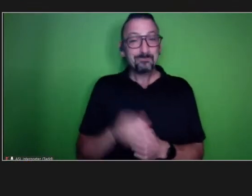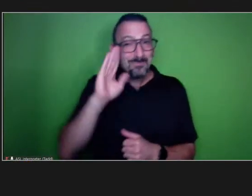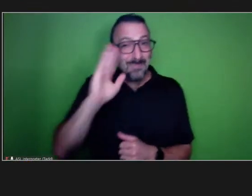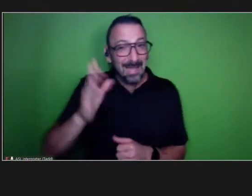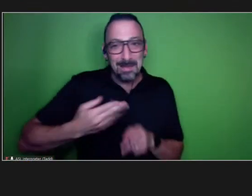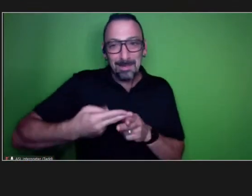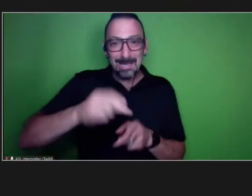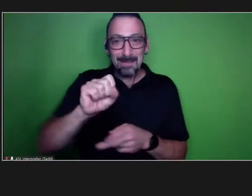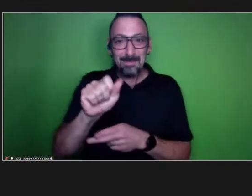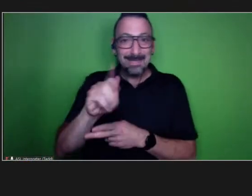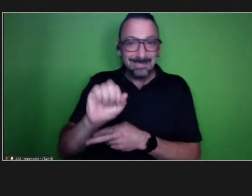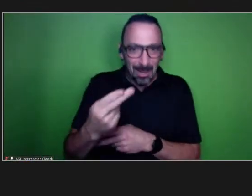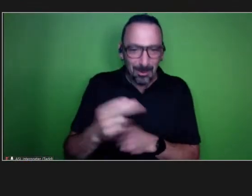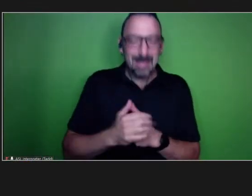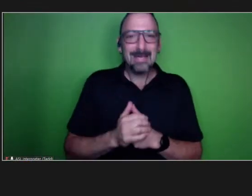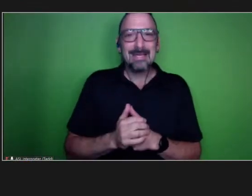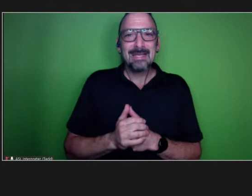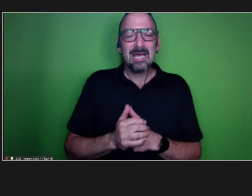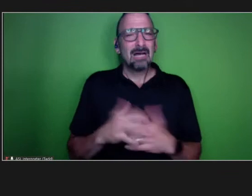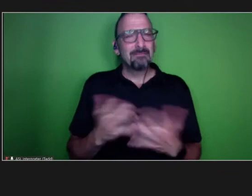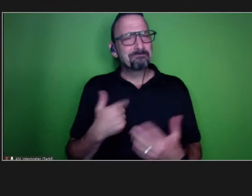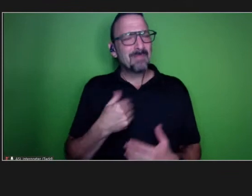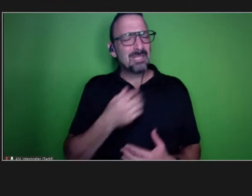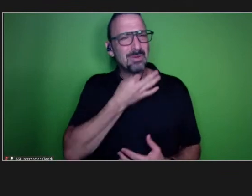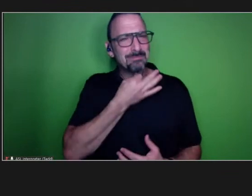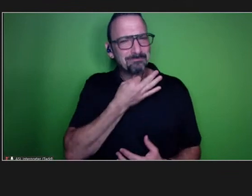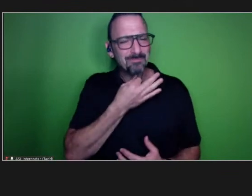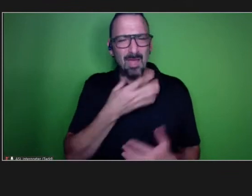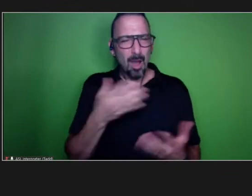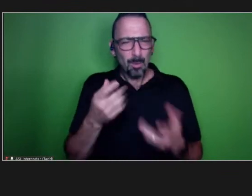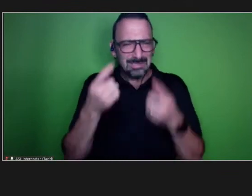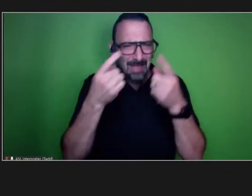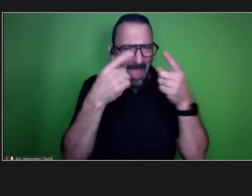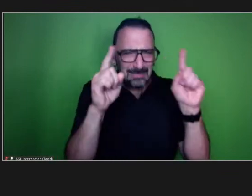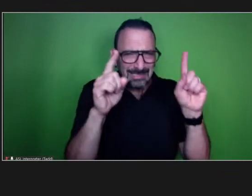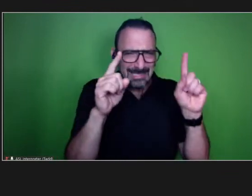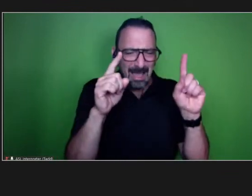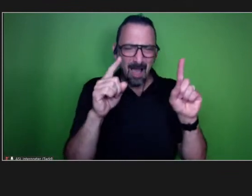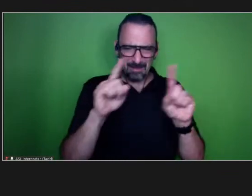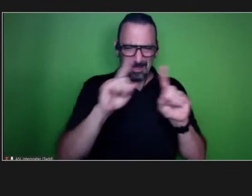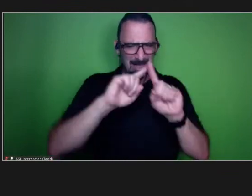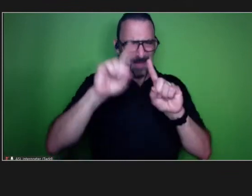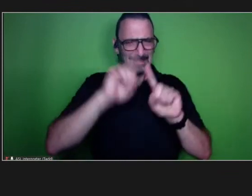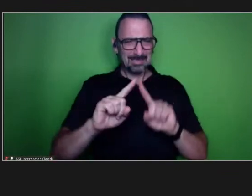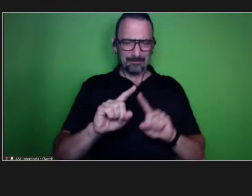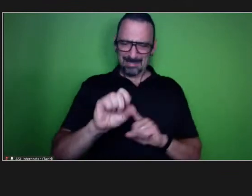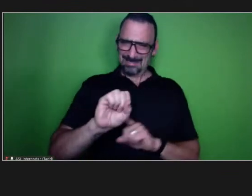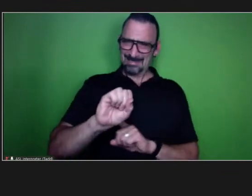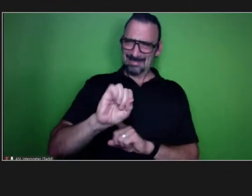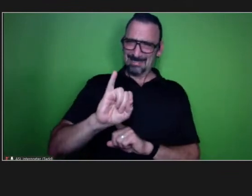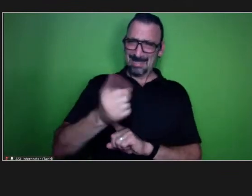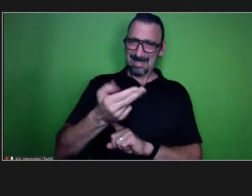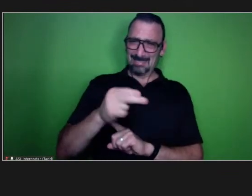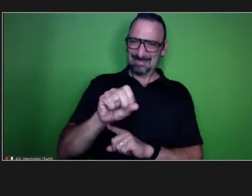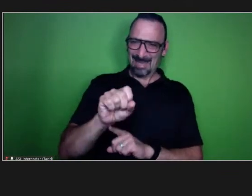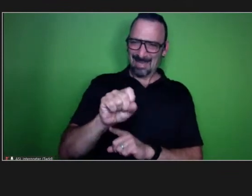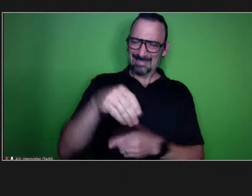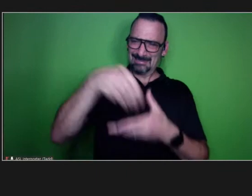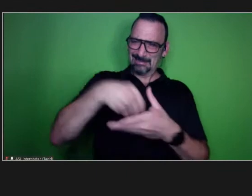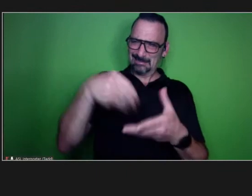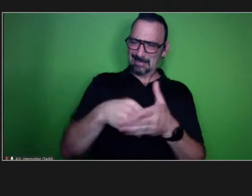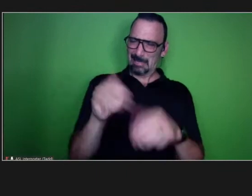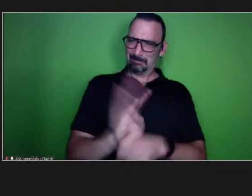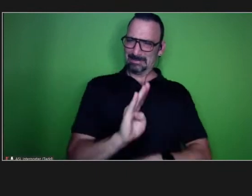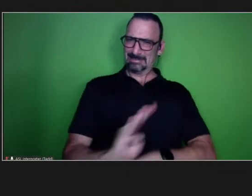Reith. I guess I'm wondering about the efficacy of these signs that you're planning to have in the businesses. And we've